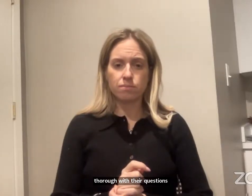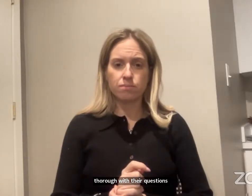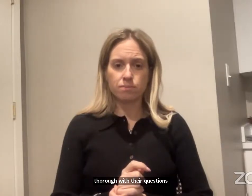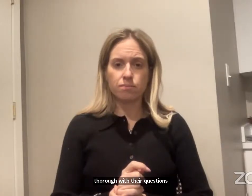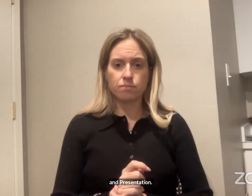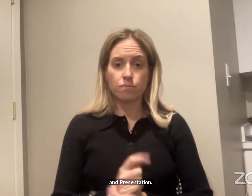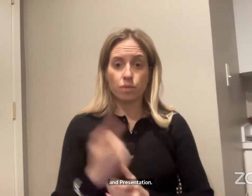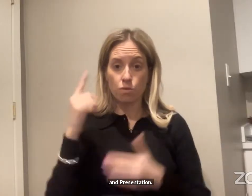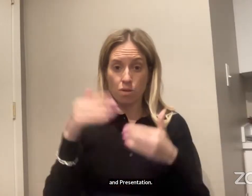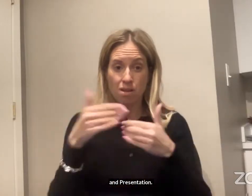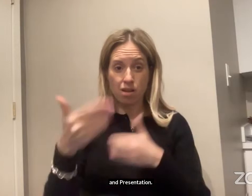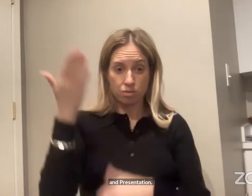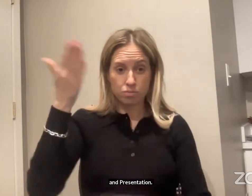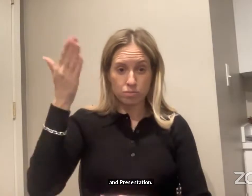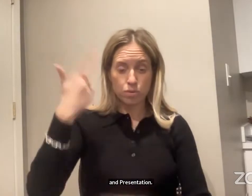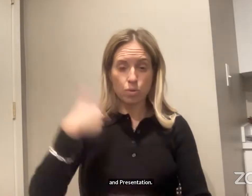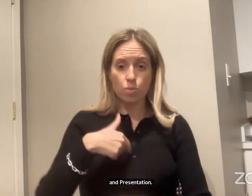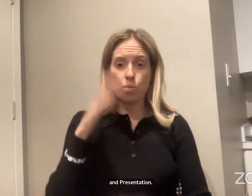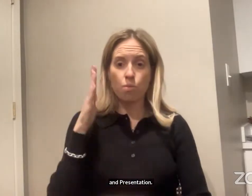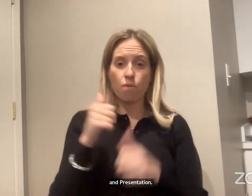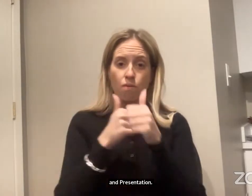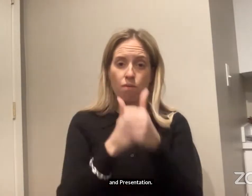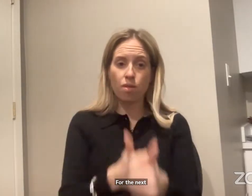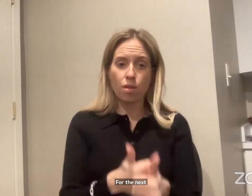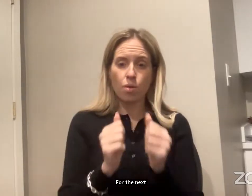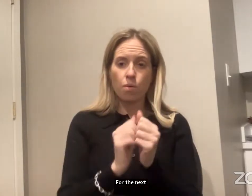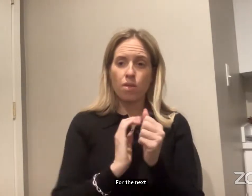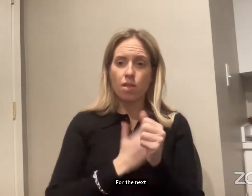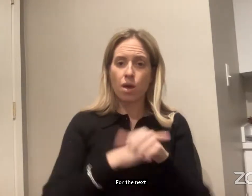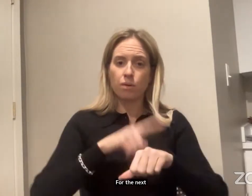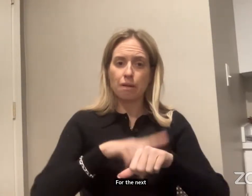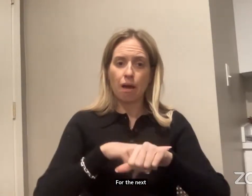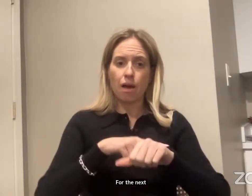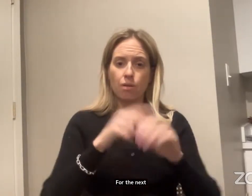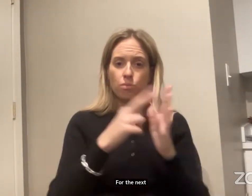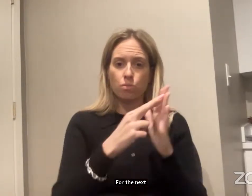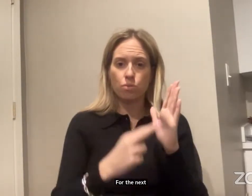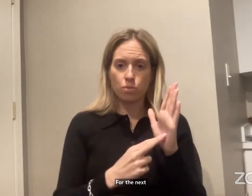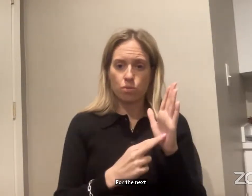For the next presentation, we will follow with our time rule.